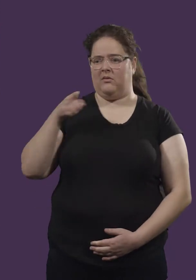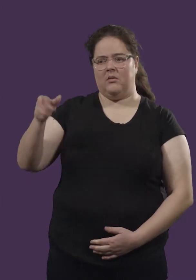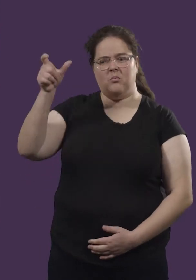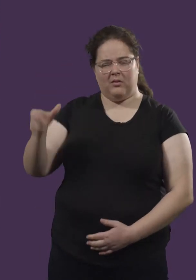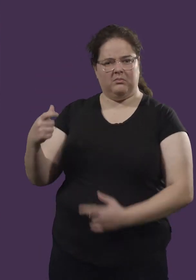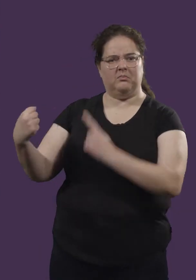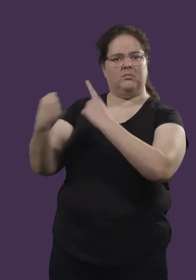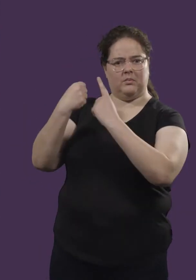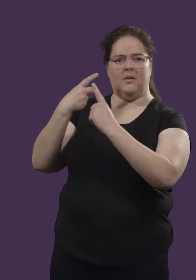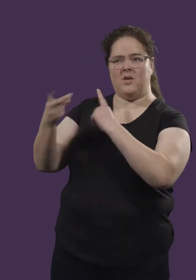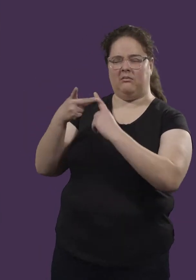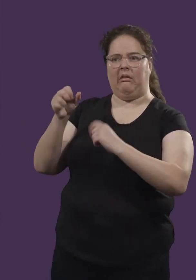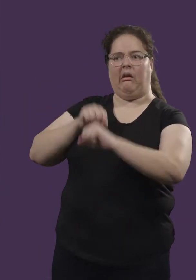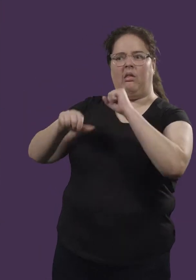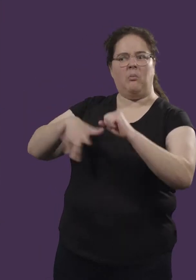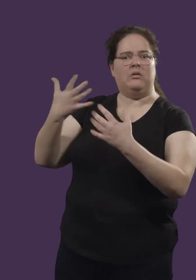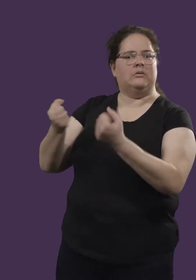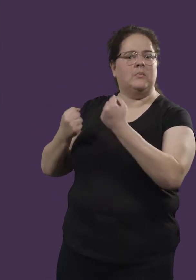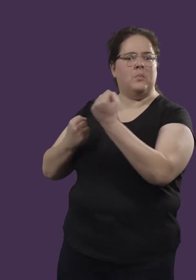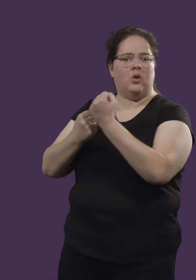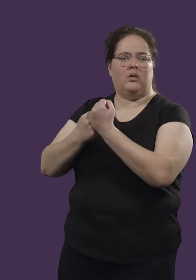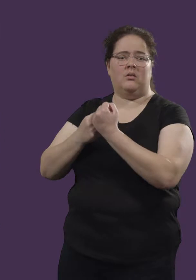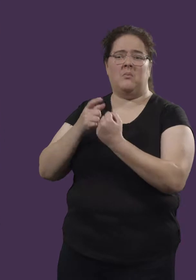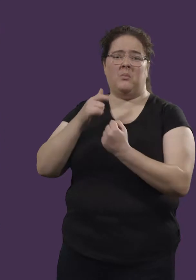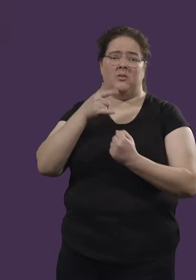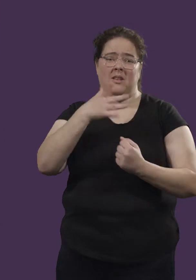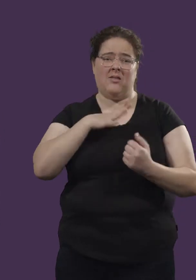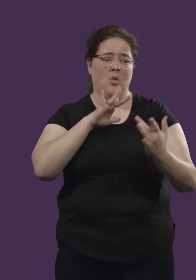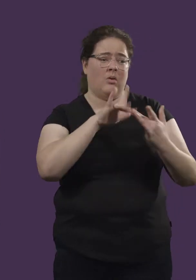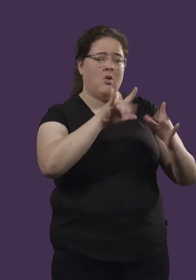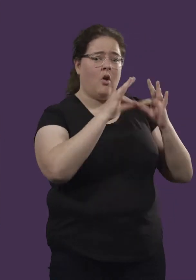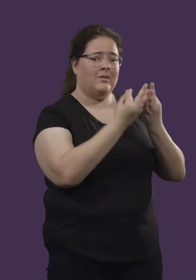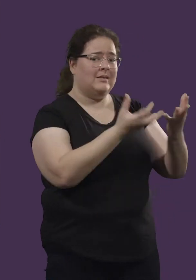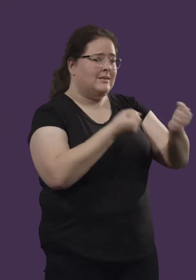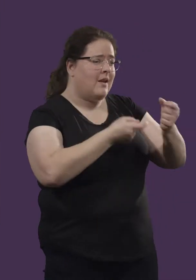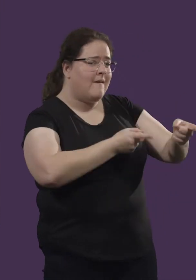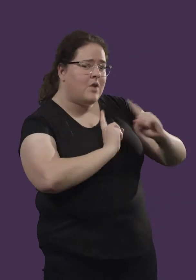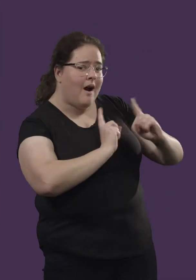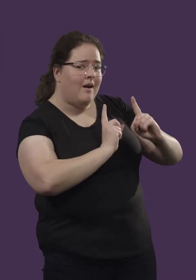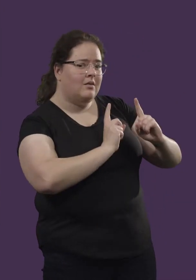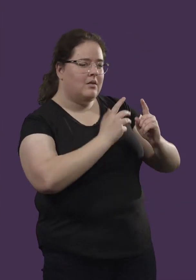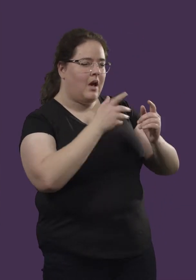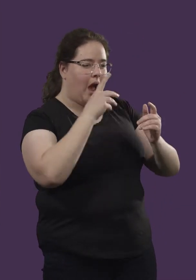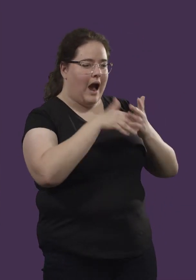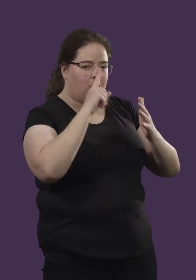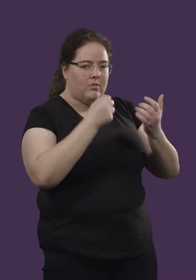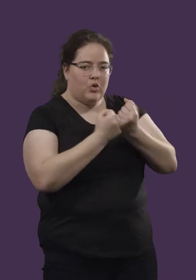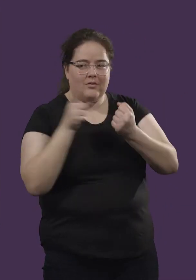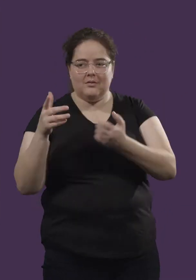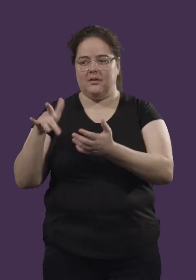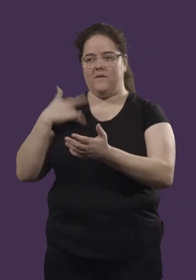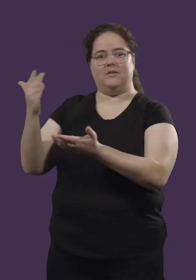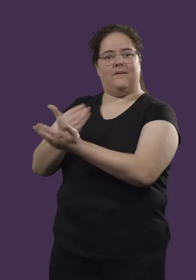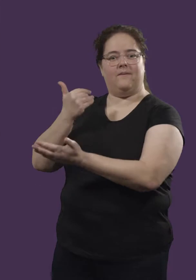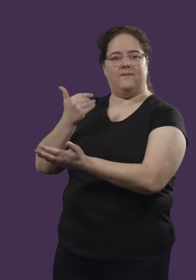If the person experiencing violence is reluctant to seek support, you may need to get advice from Family Violence Service on how you can help them to